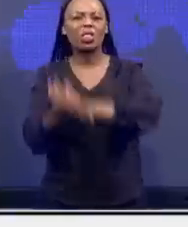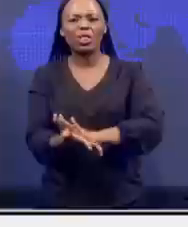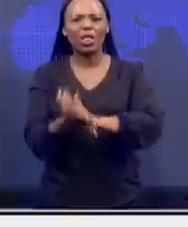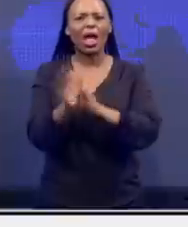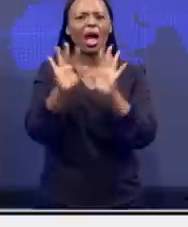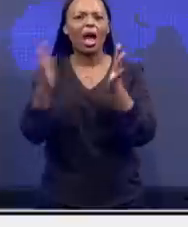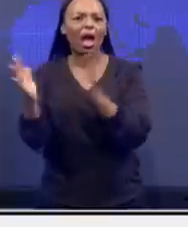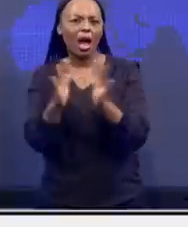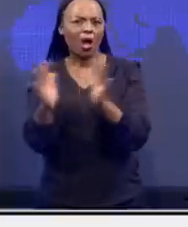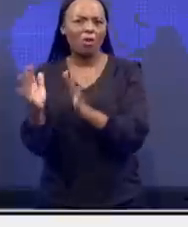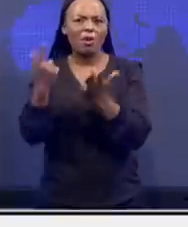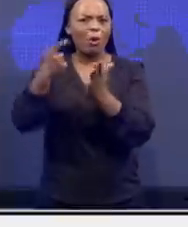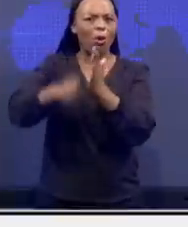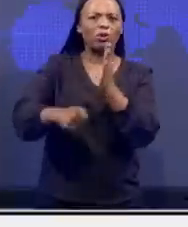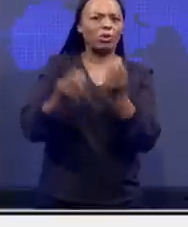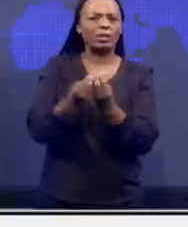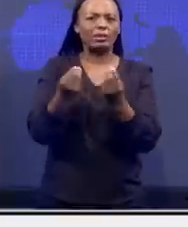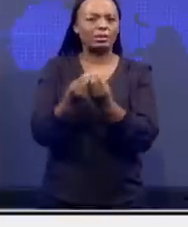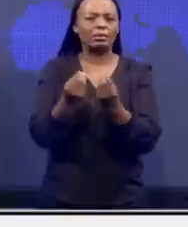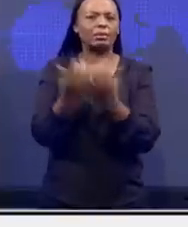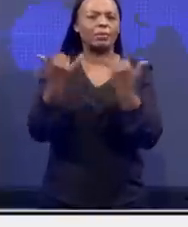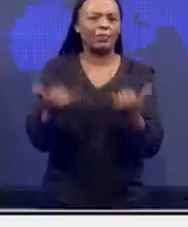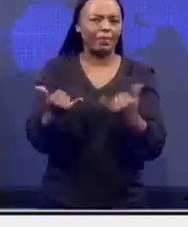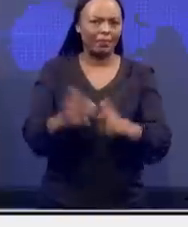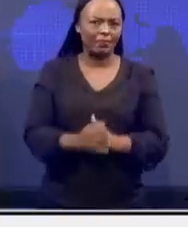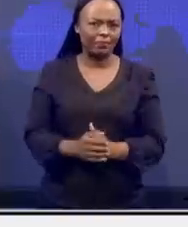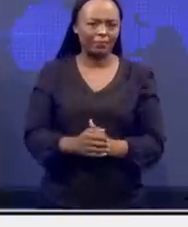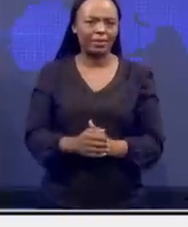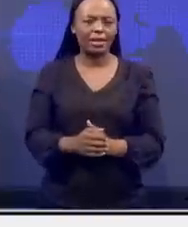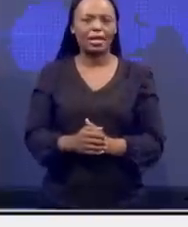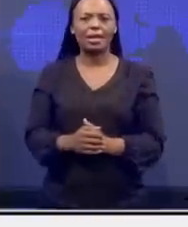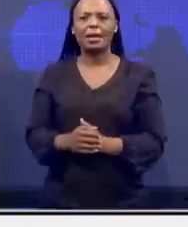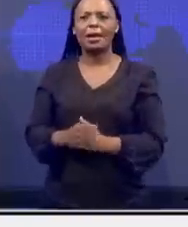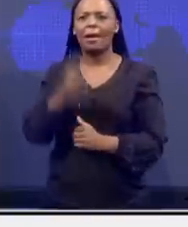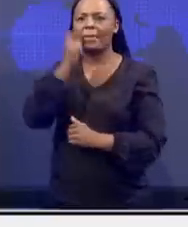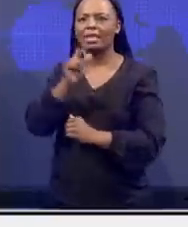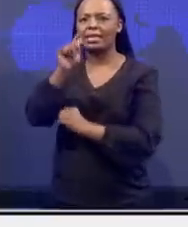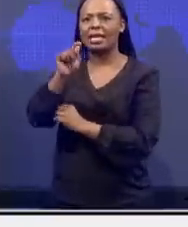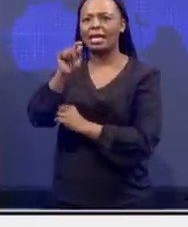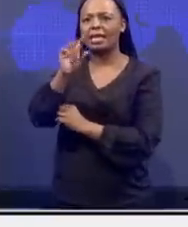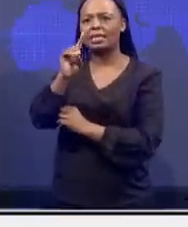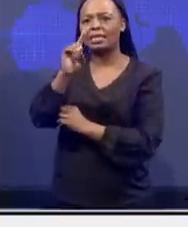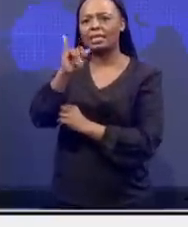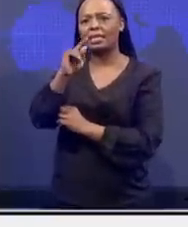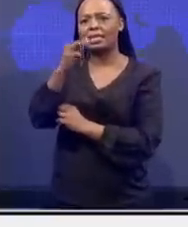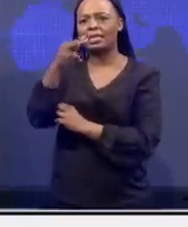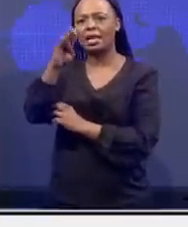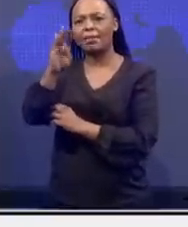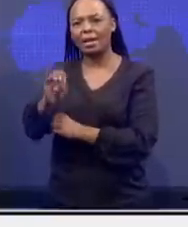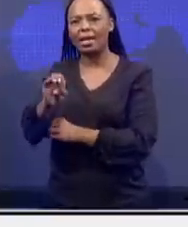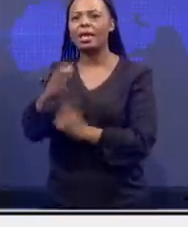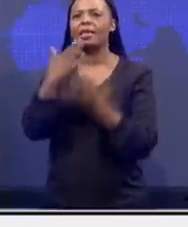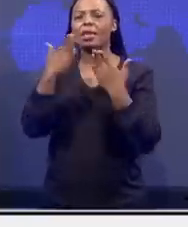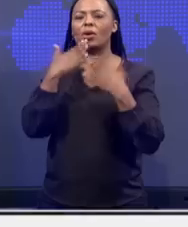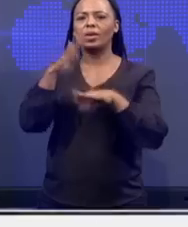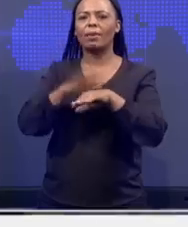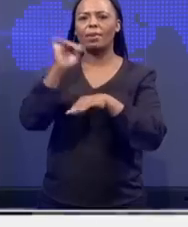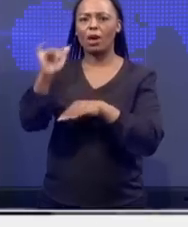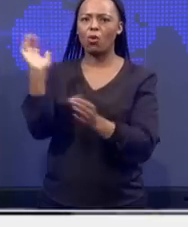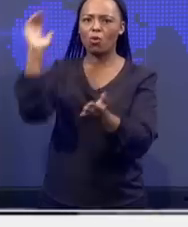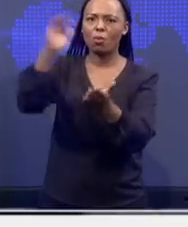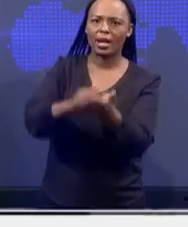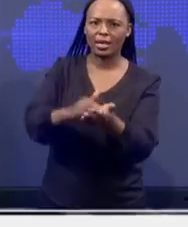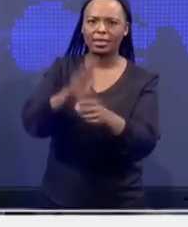have managed to ascertain up to thus far. Mr. Dithebe, thanks for your time. You managed to arrive here in